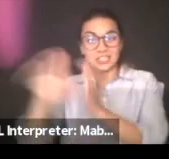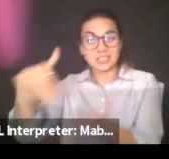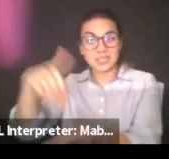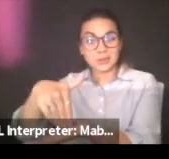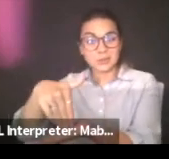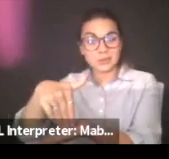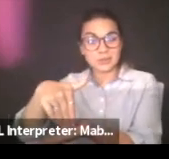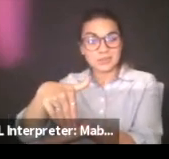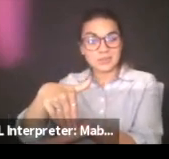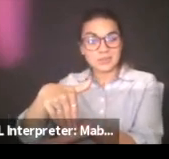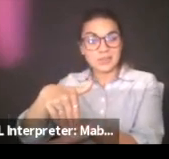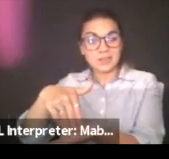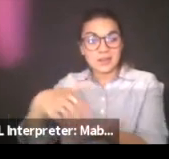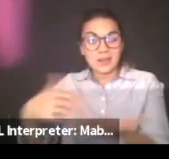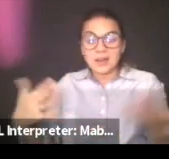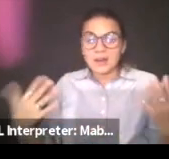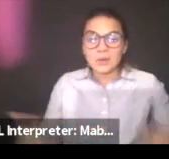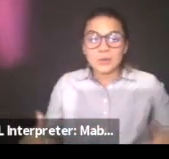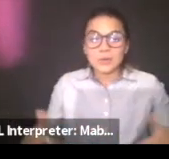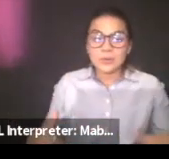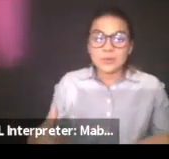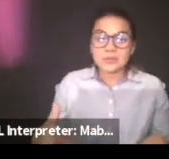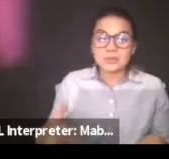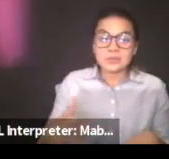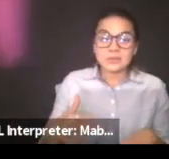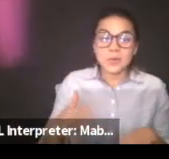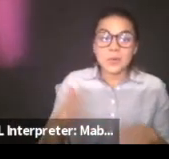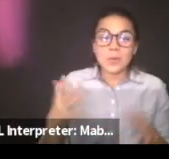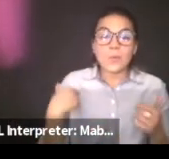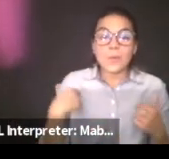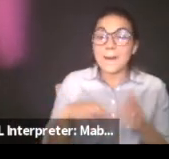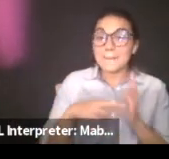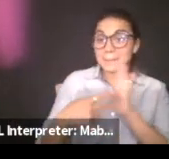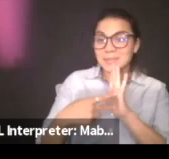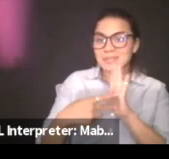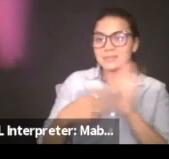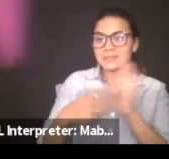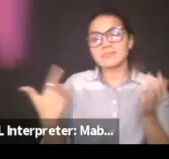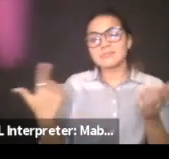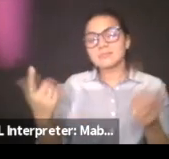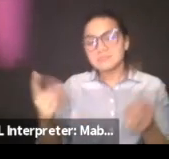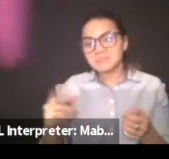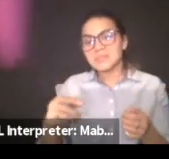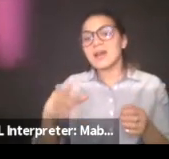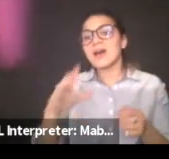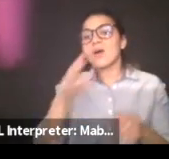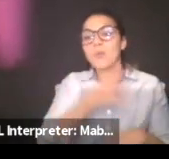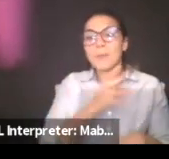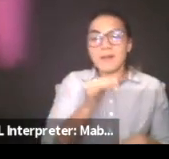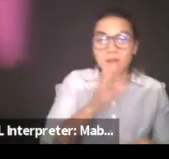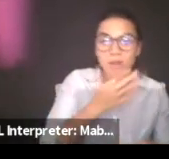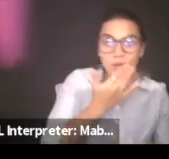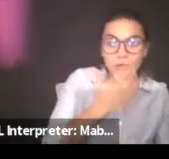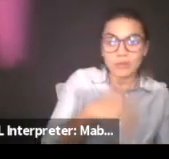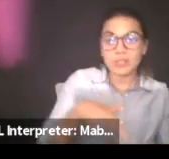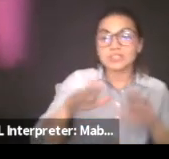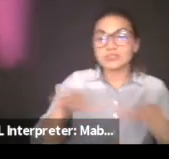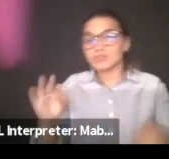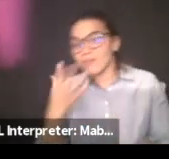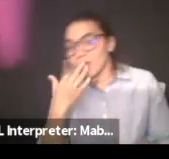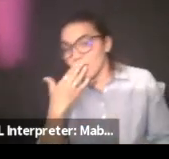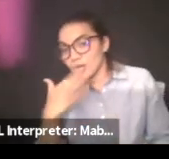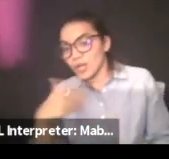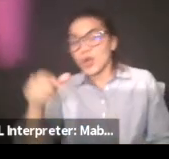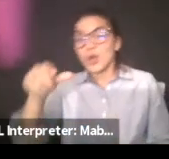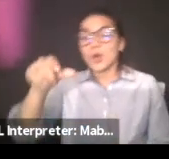formed. And so what I'm saying is that women of color and our children and folks of color, those of us who are queer and trans